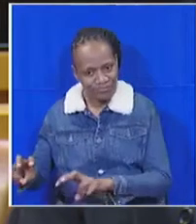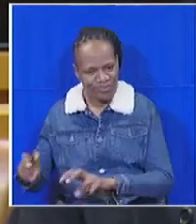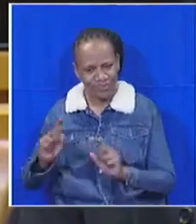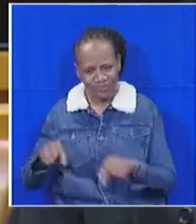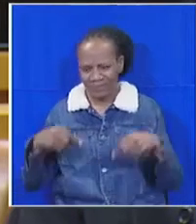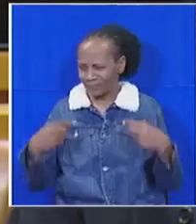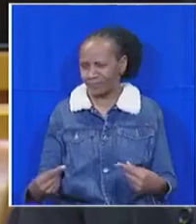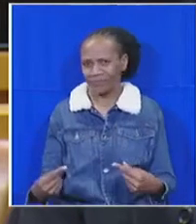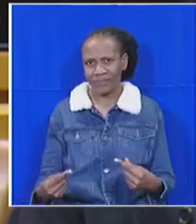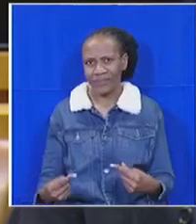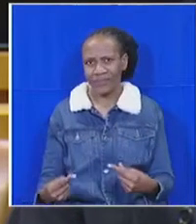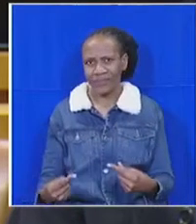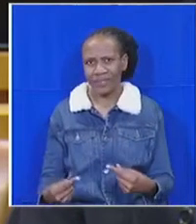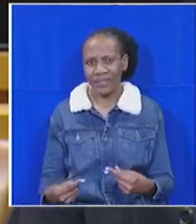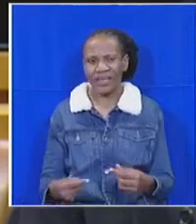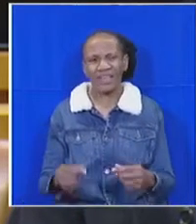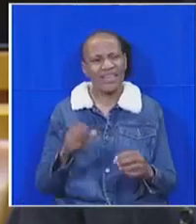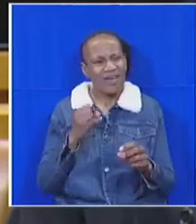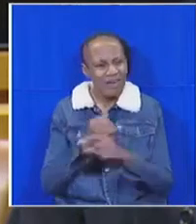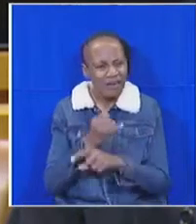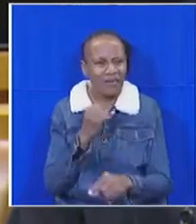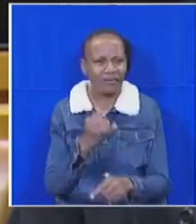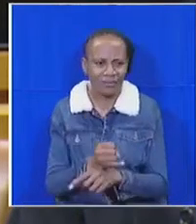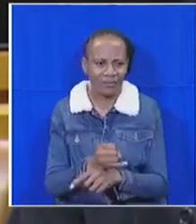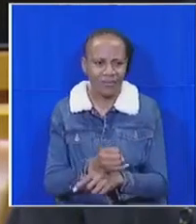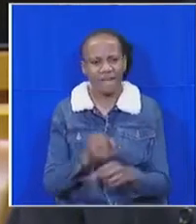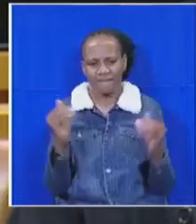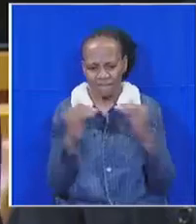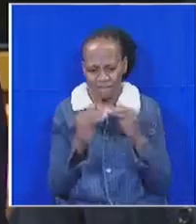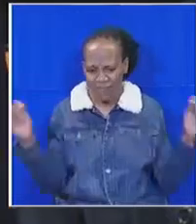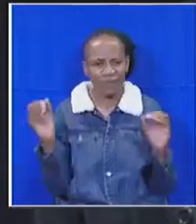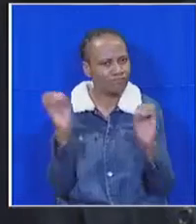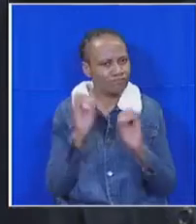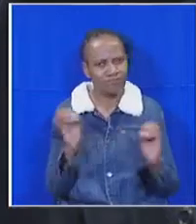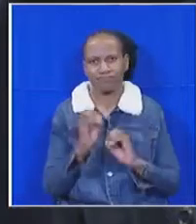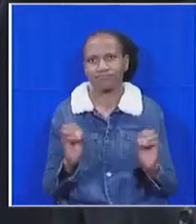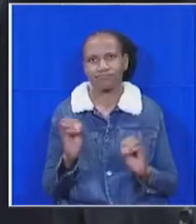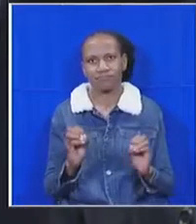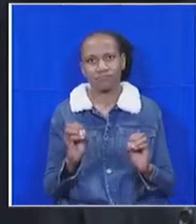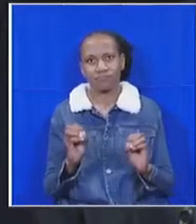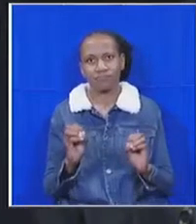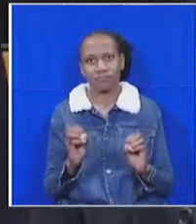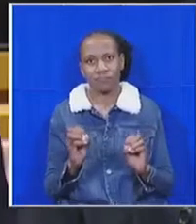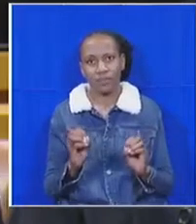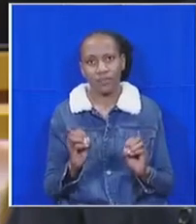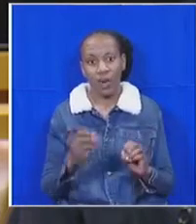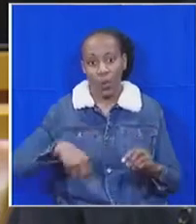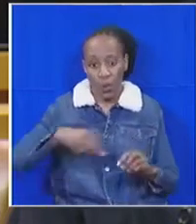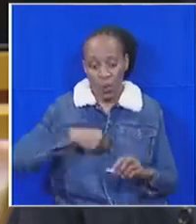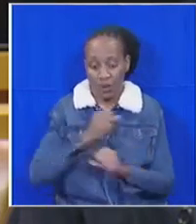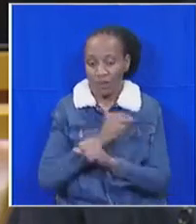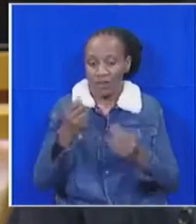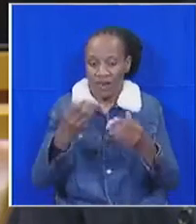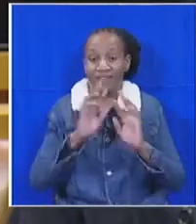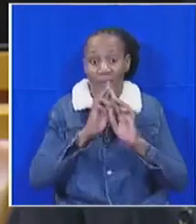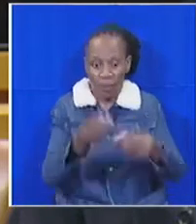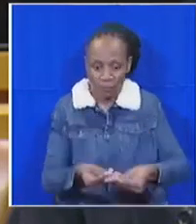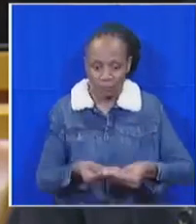gun. It will be prejudicial to the member because this House has not received any